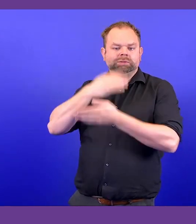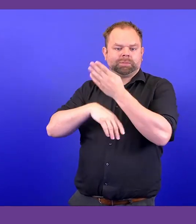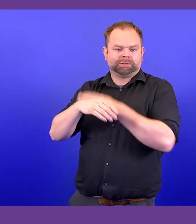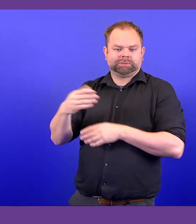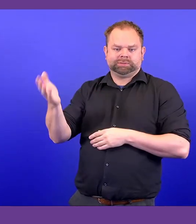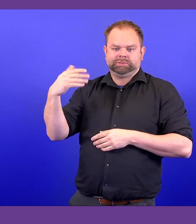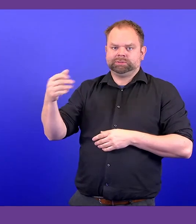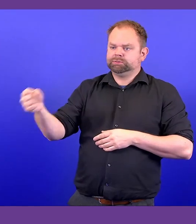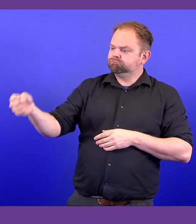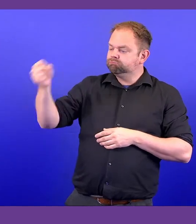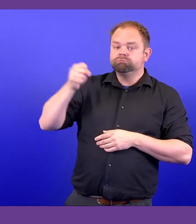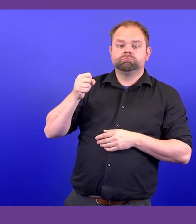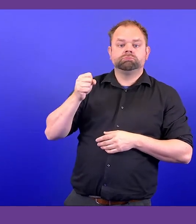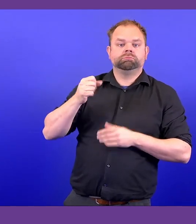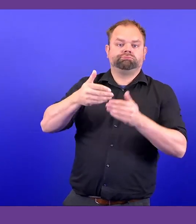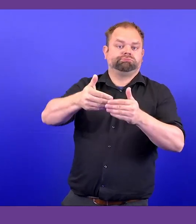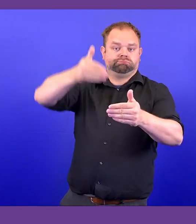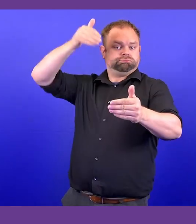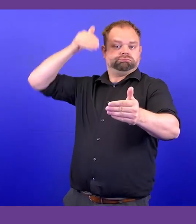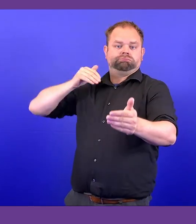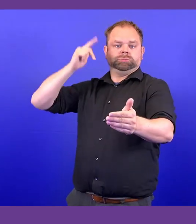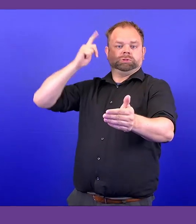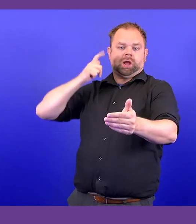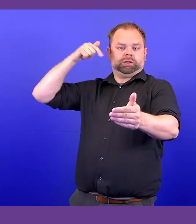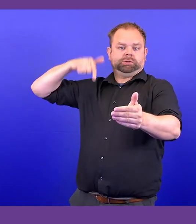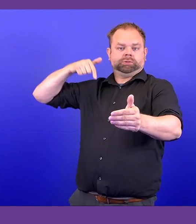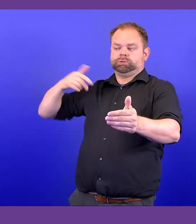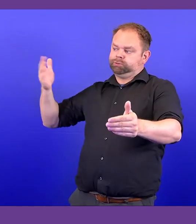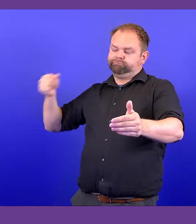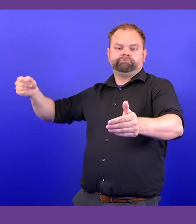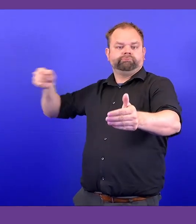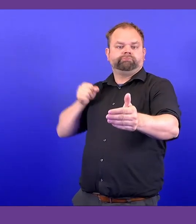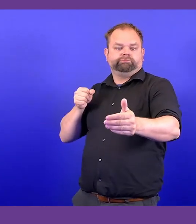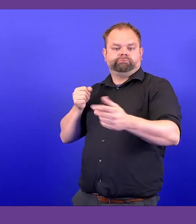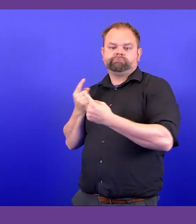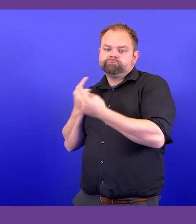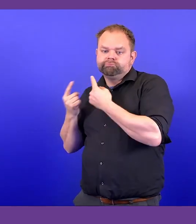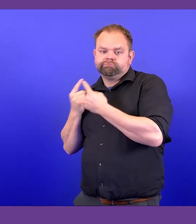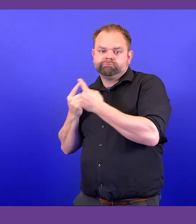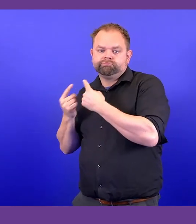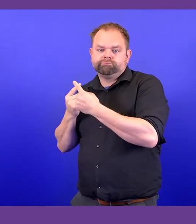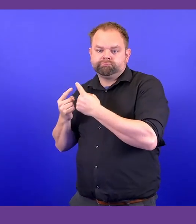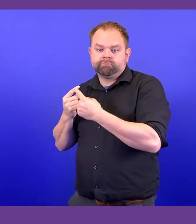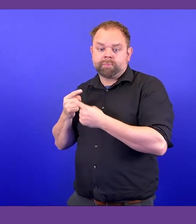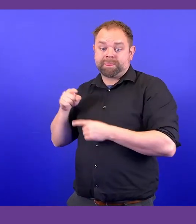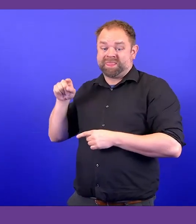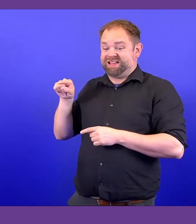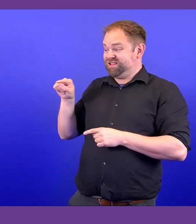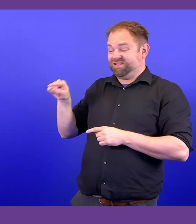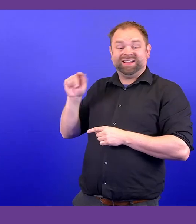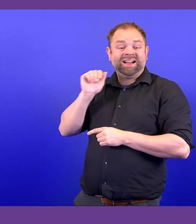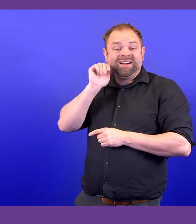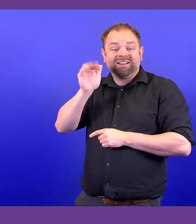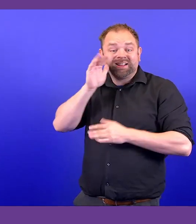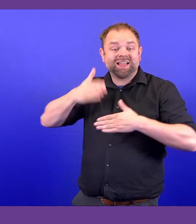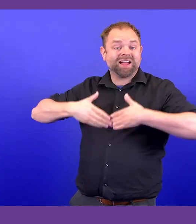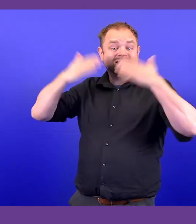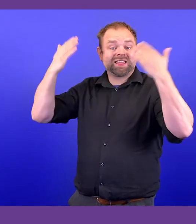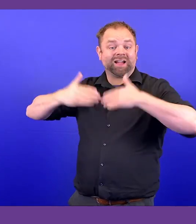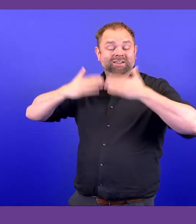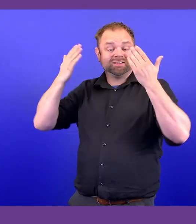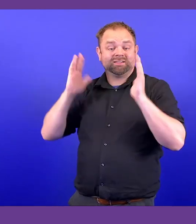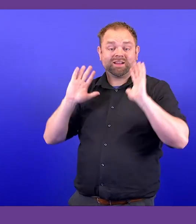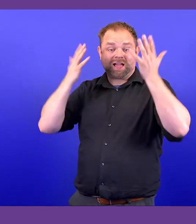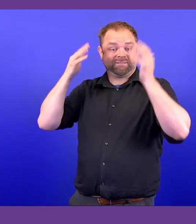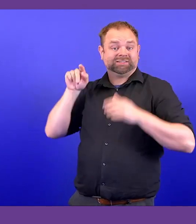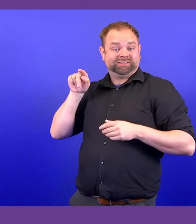If people with intellectual disabilities are not included from the beginning, the service will not be accessible to use at